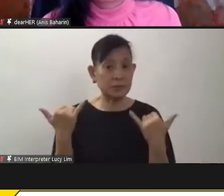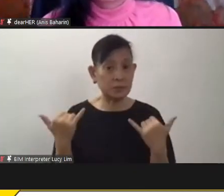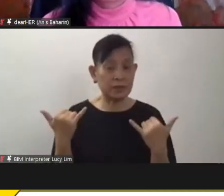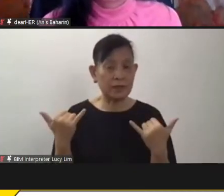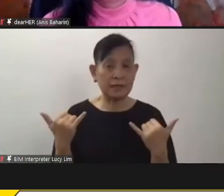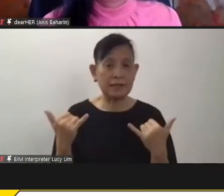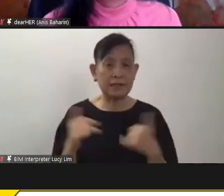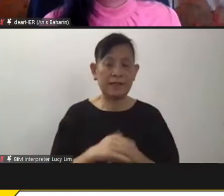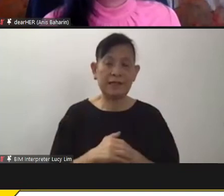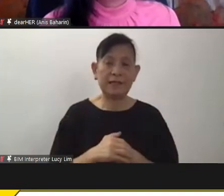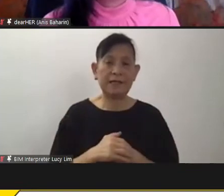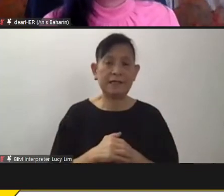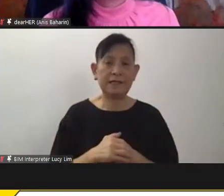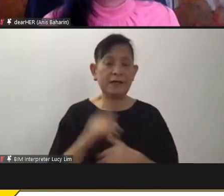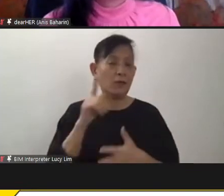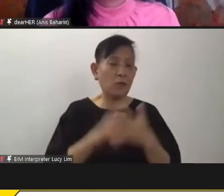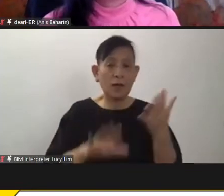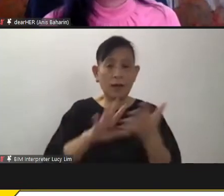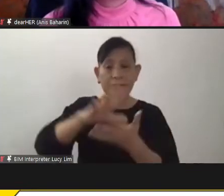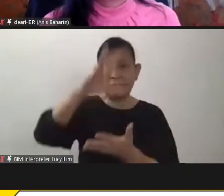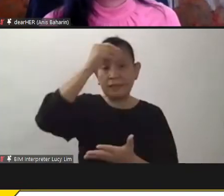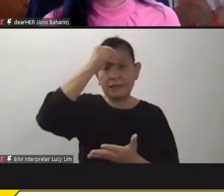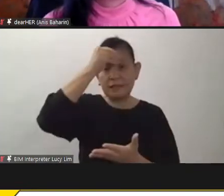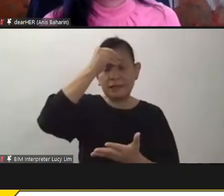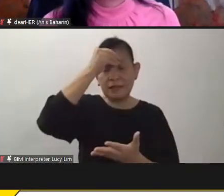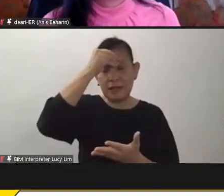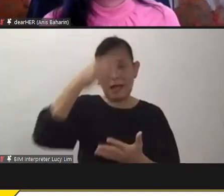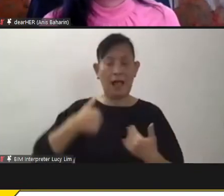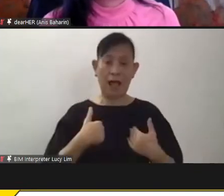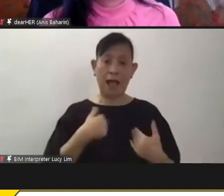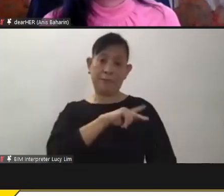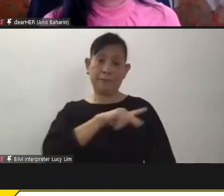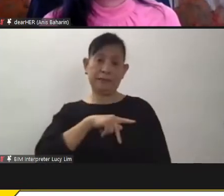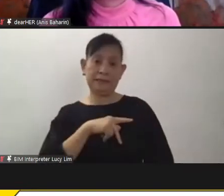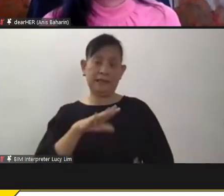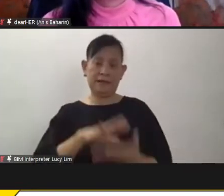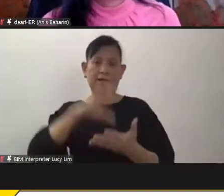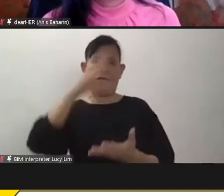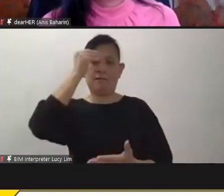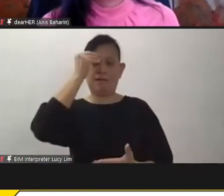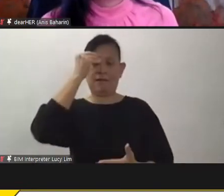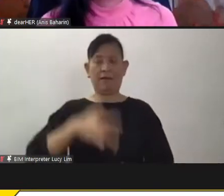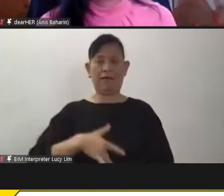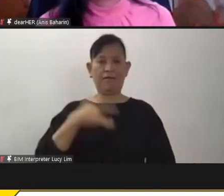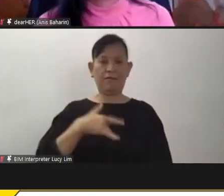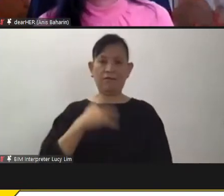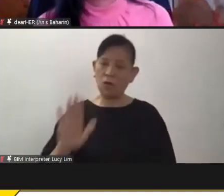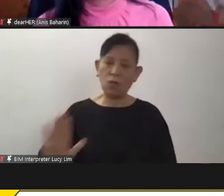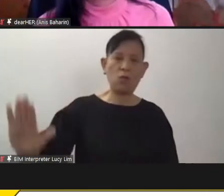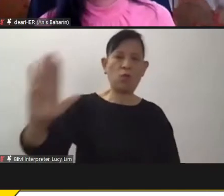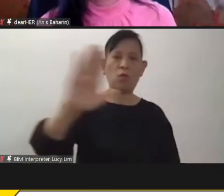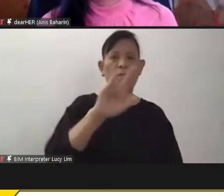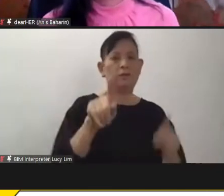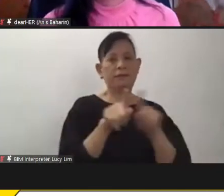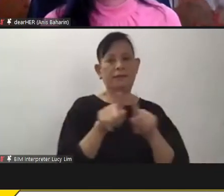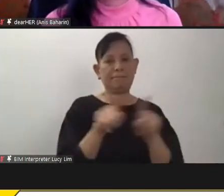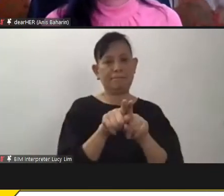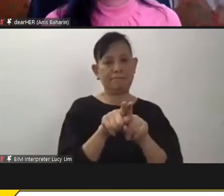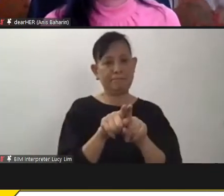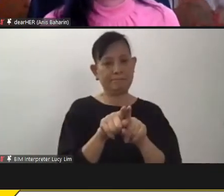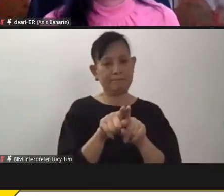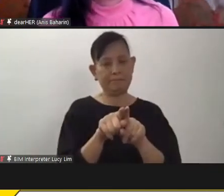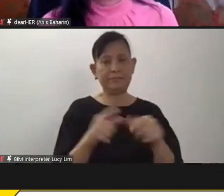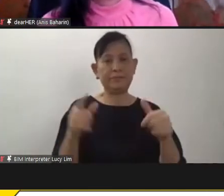I guess what we learned from what I personally learned, and I feel like everyone can learn as well, is that first, I guess,